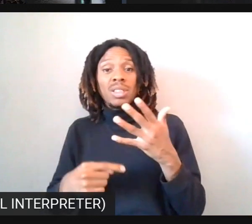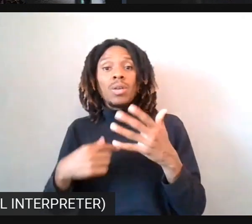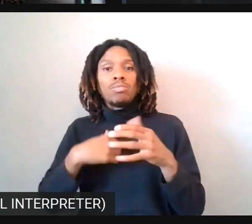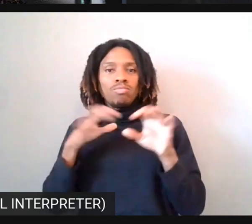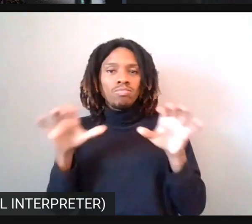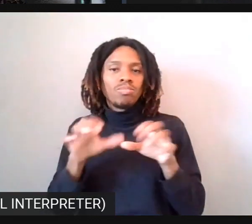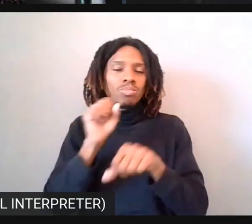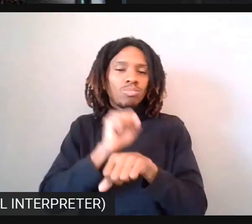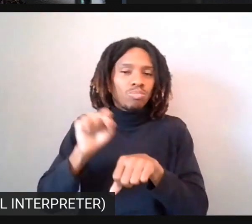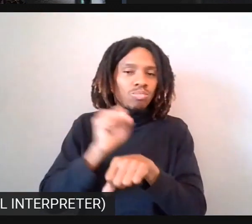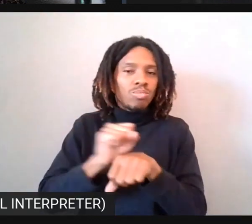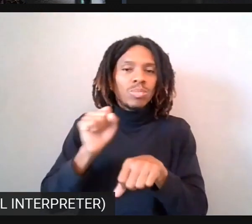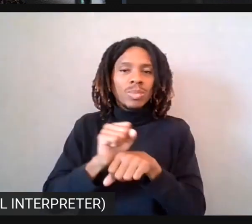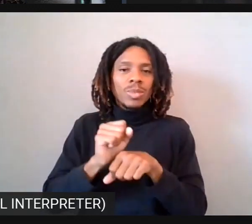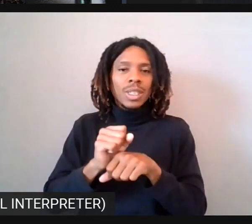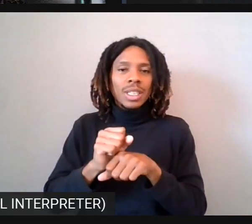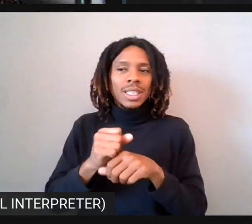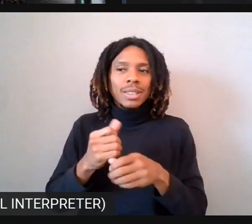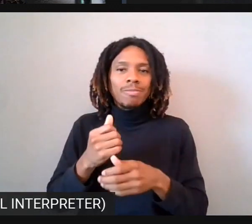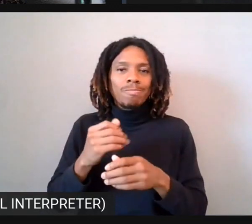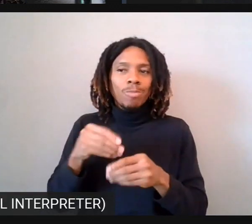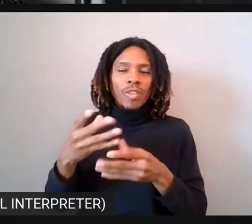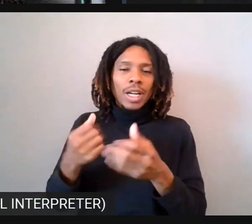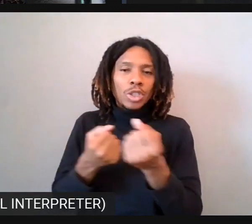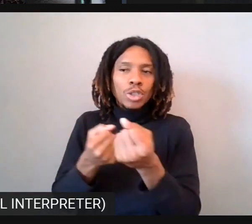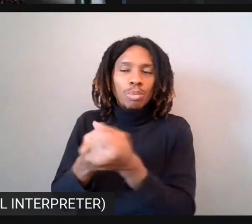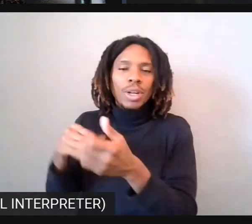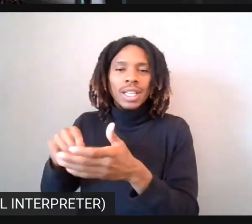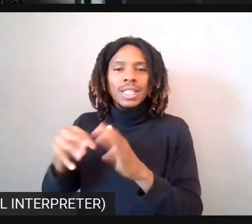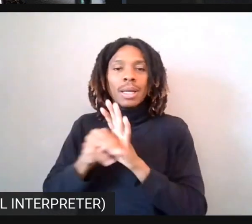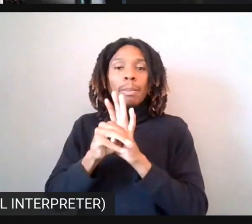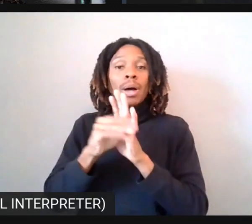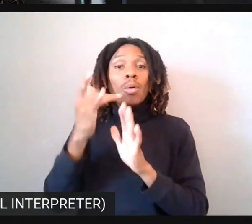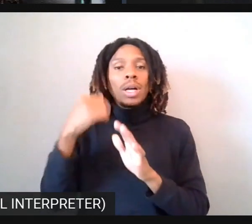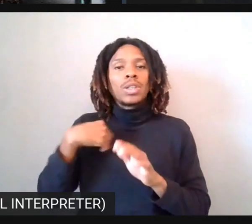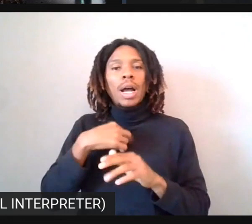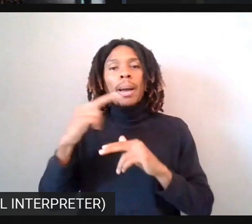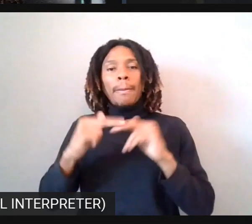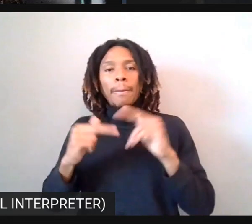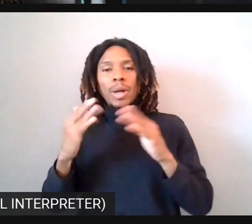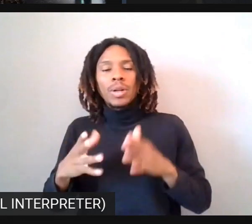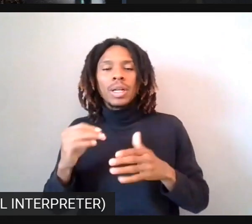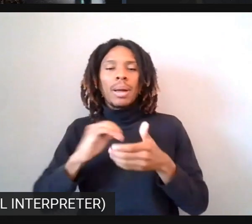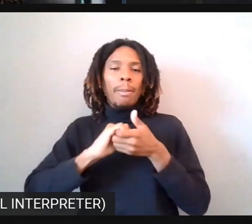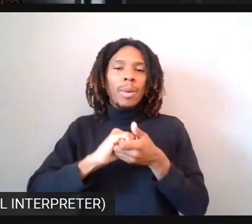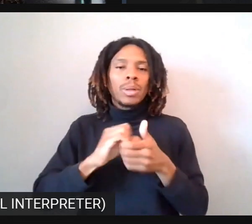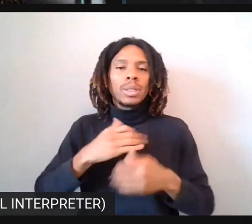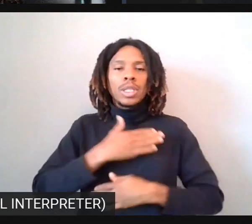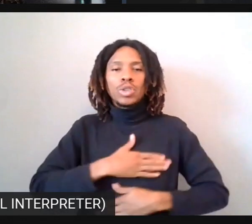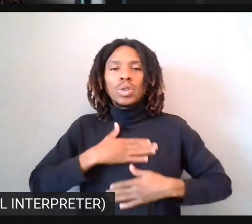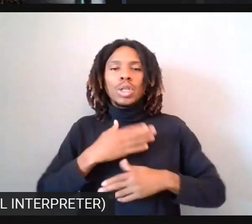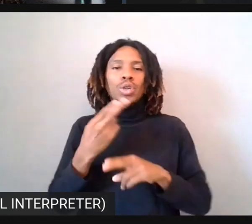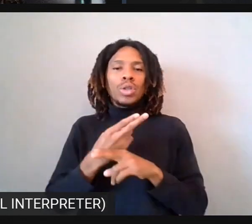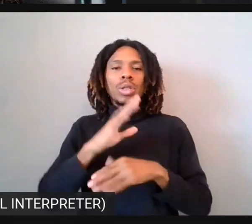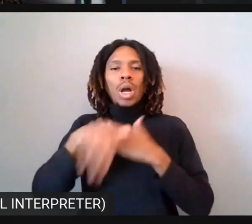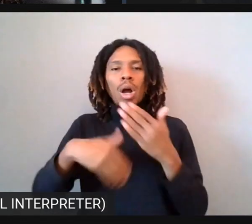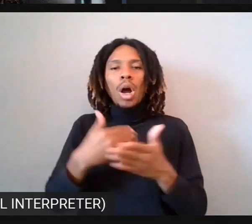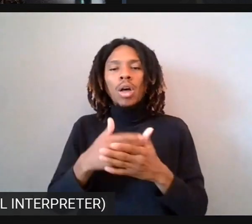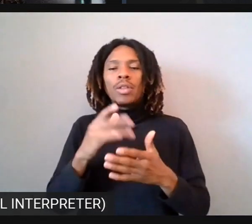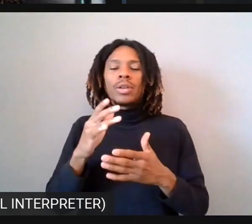working to get them supported in this model as well, so that our builders and partners can enjoy using all